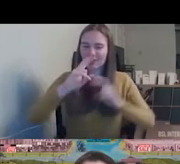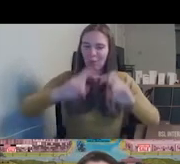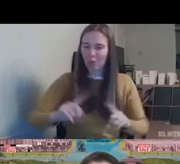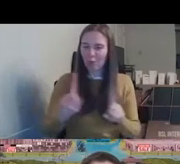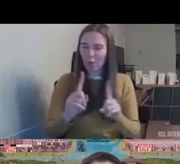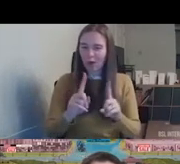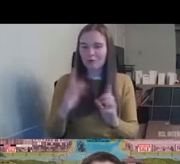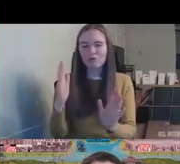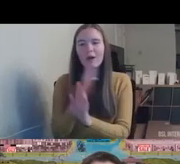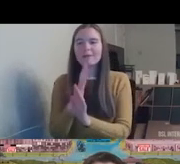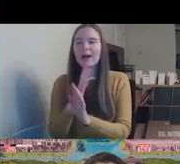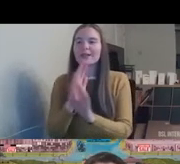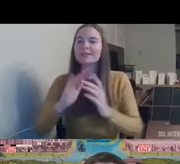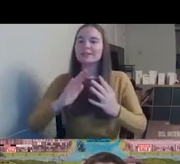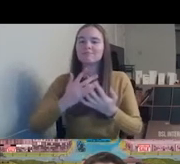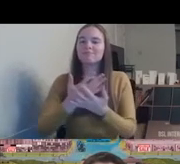space across the UK.